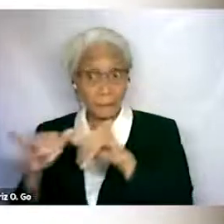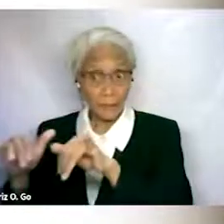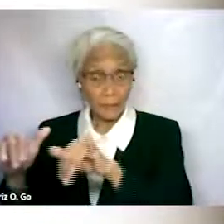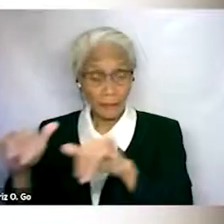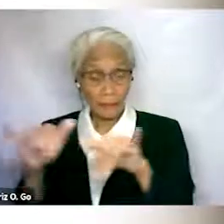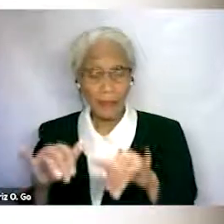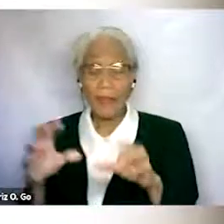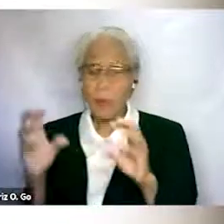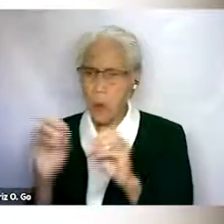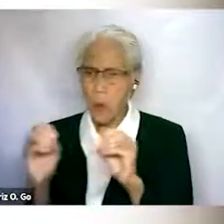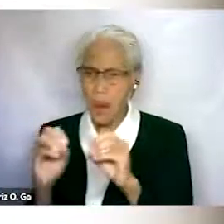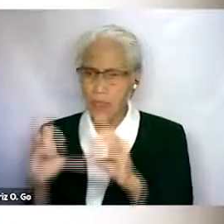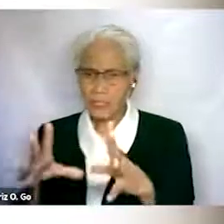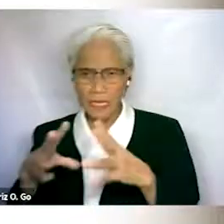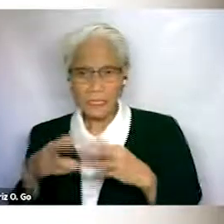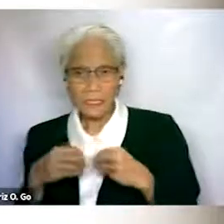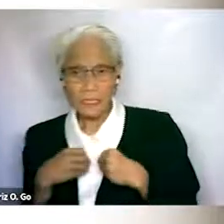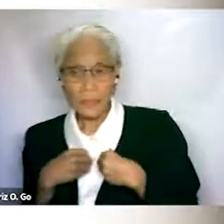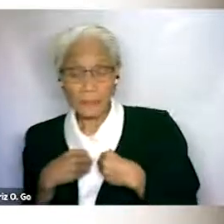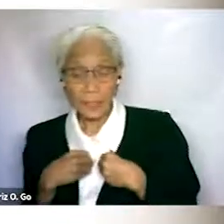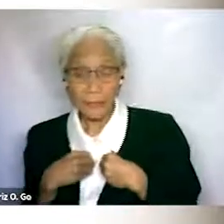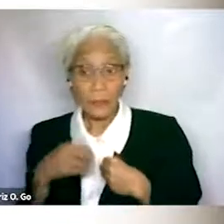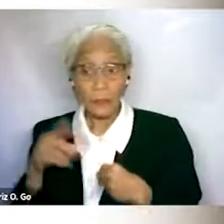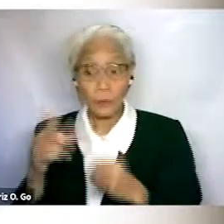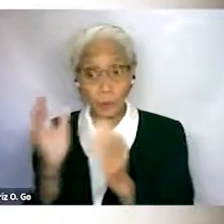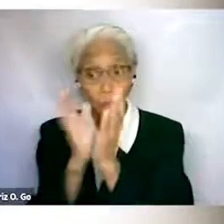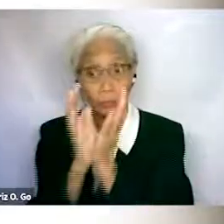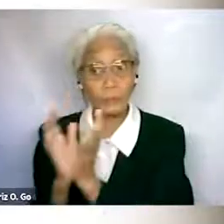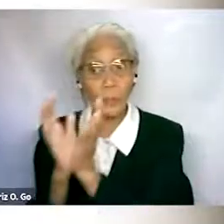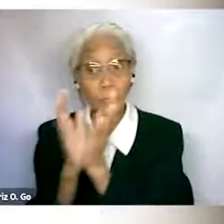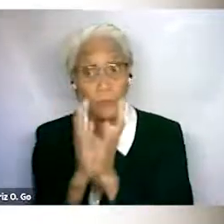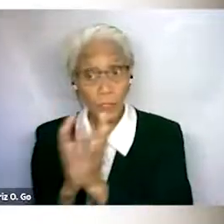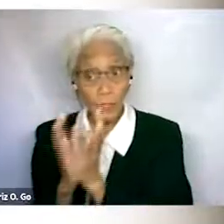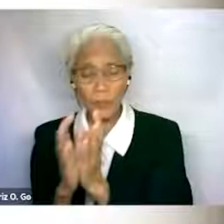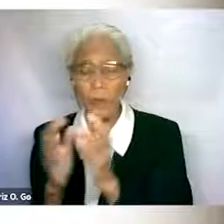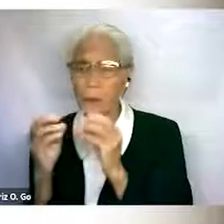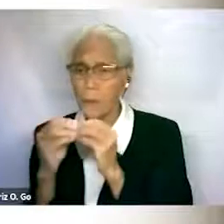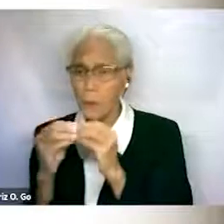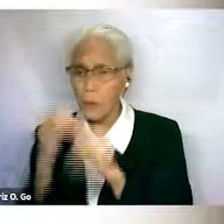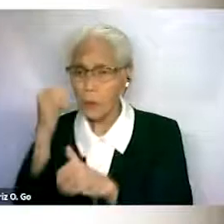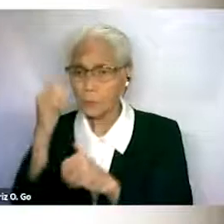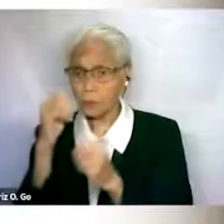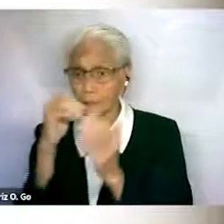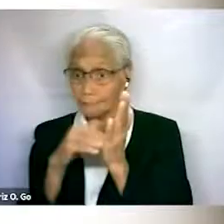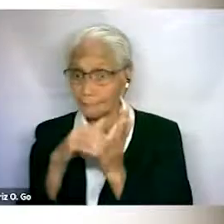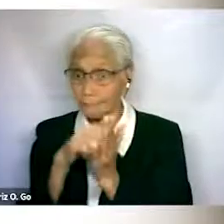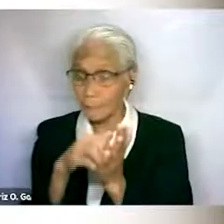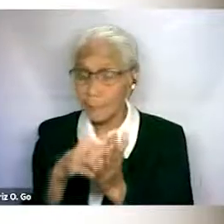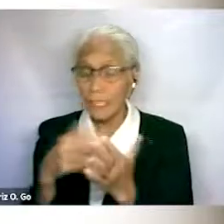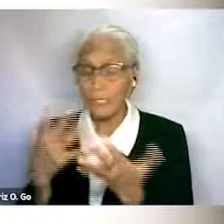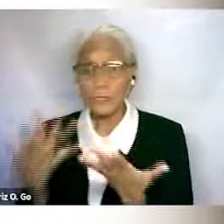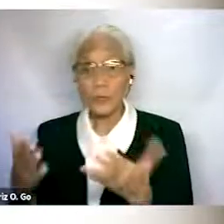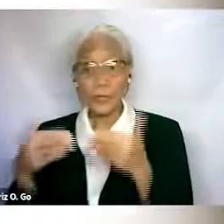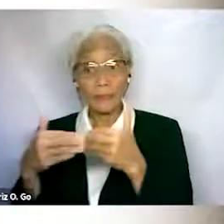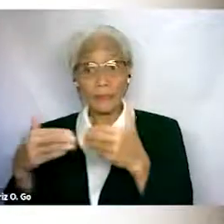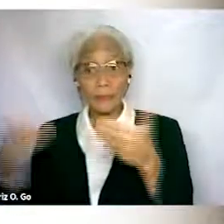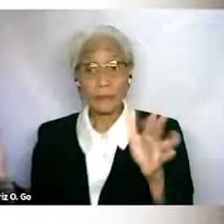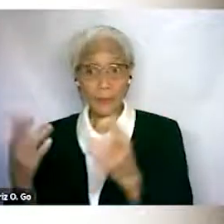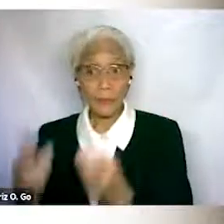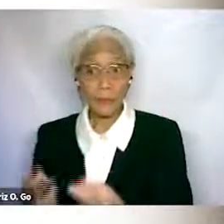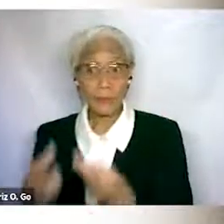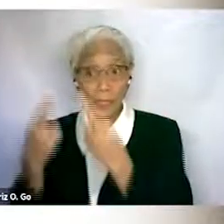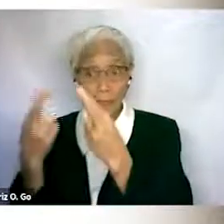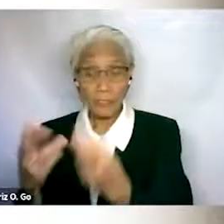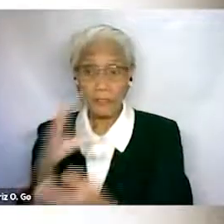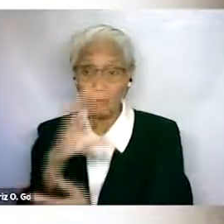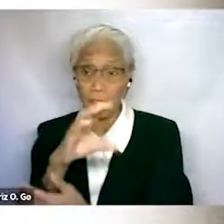to exercise their rights. And this is how state fulfillment of its obligation is also measured. So three